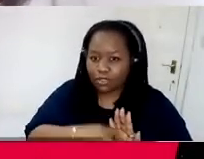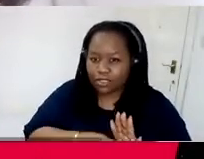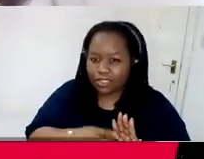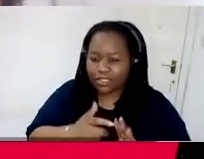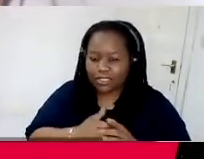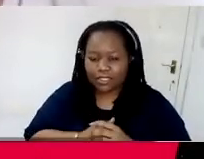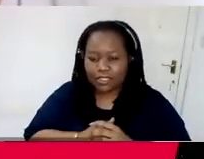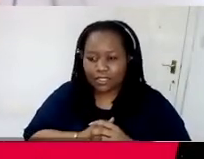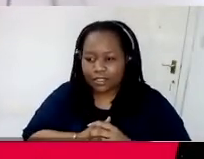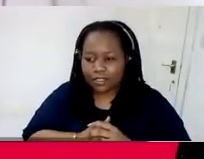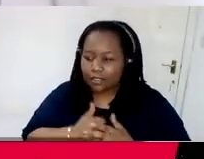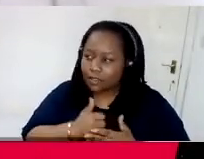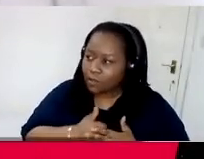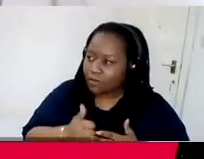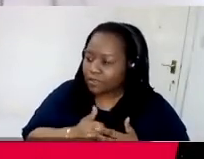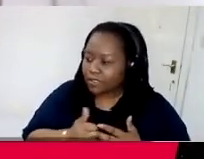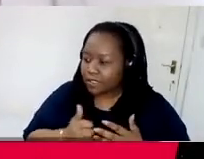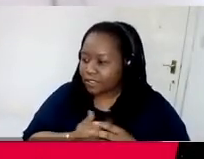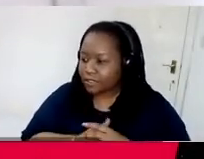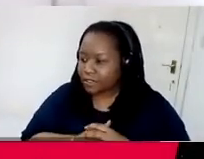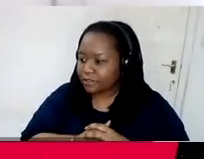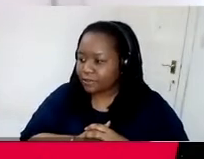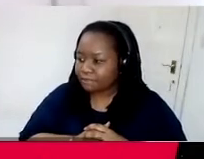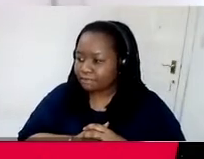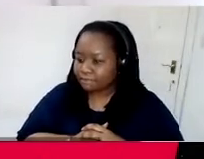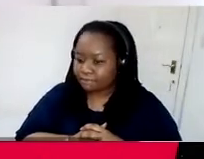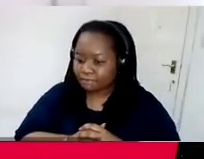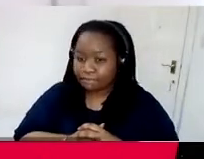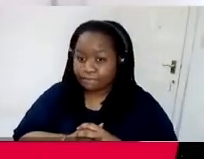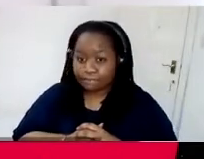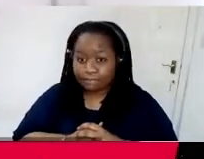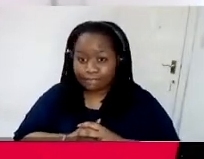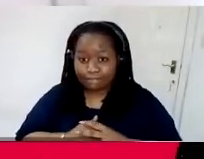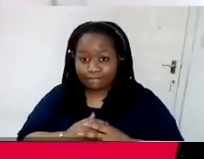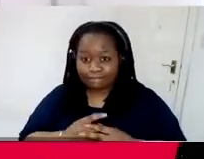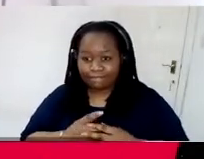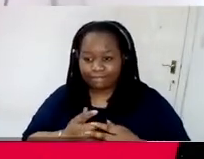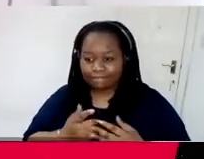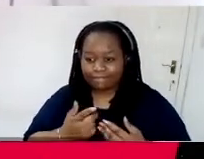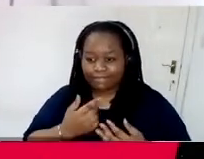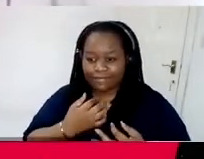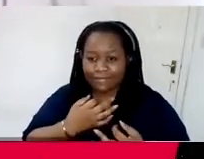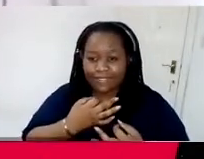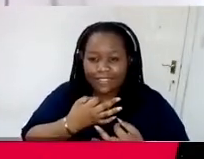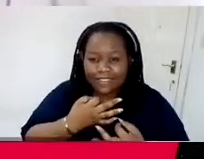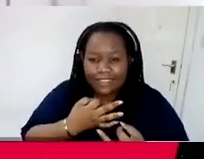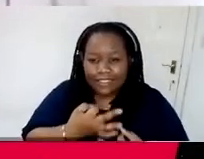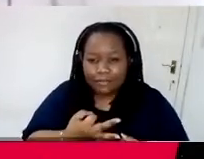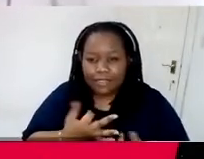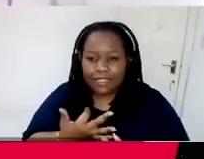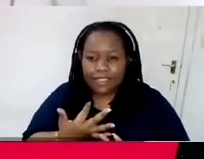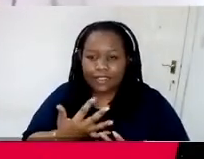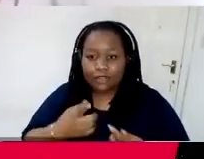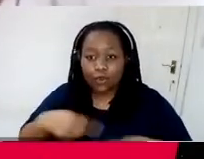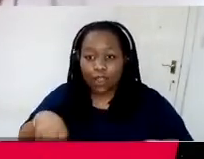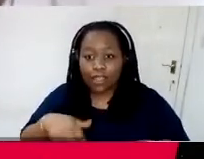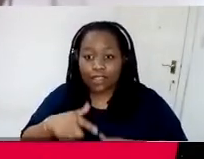it's often tempting for us as people who are politically interested in